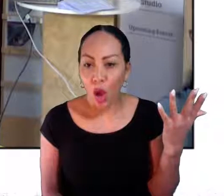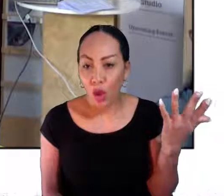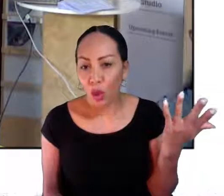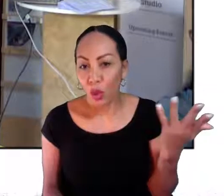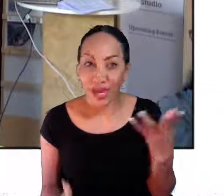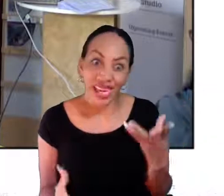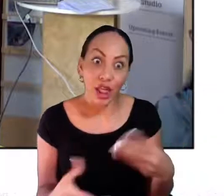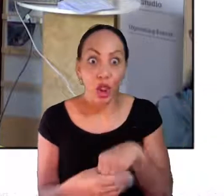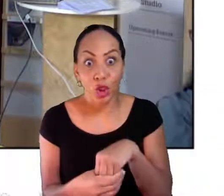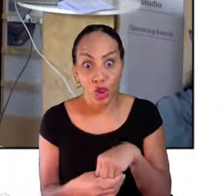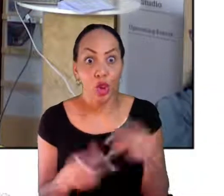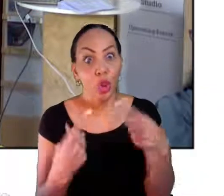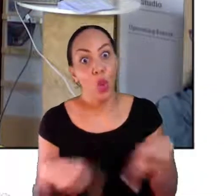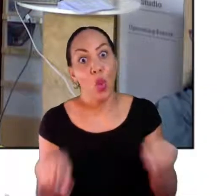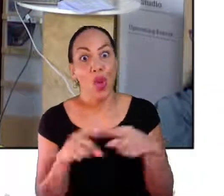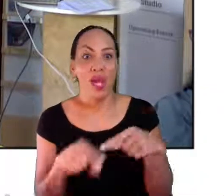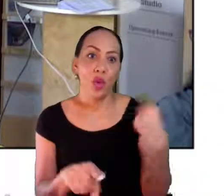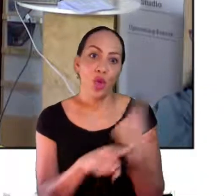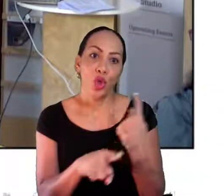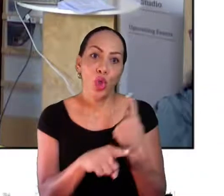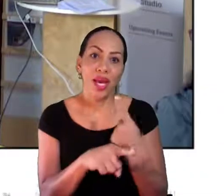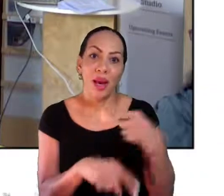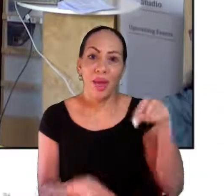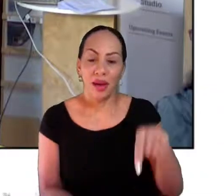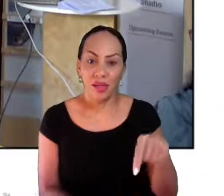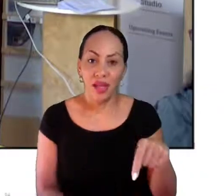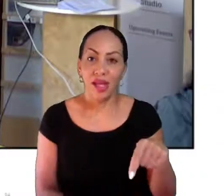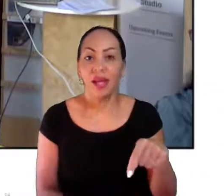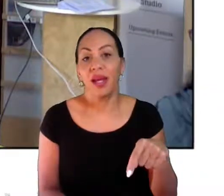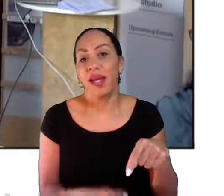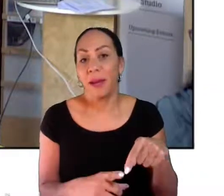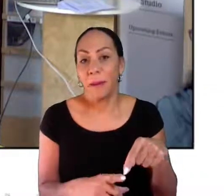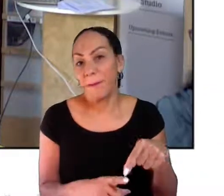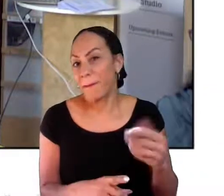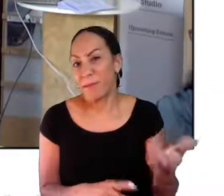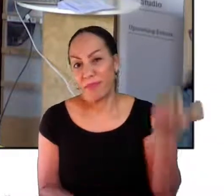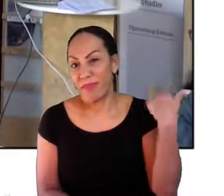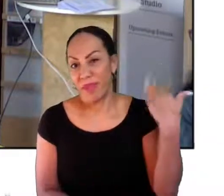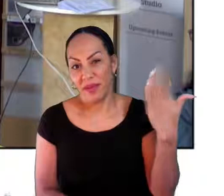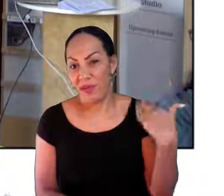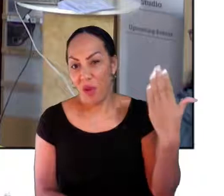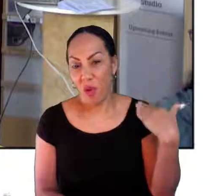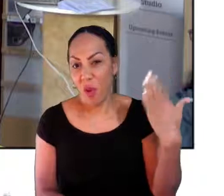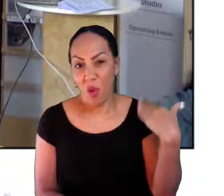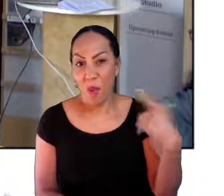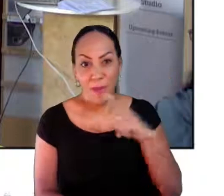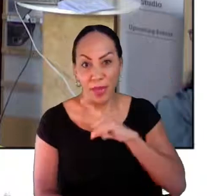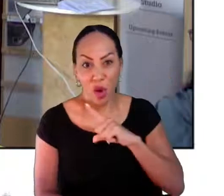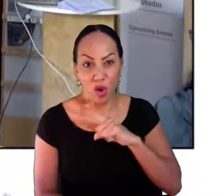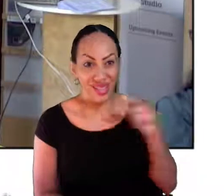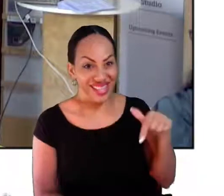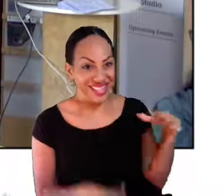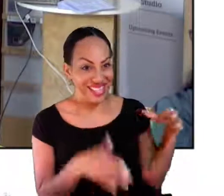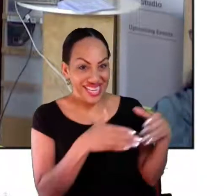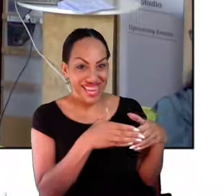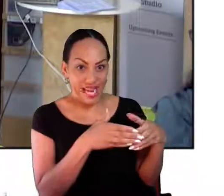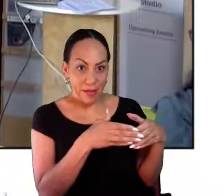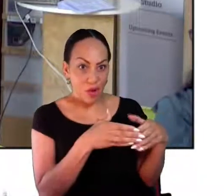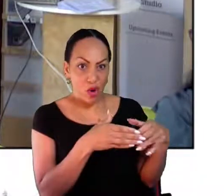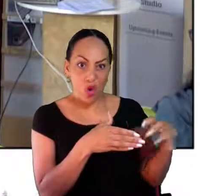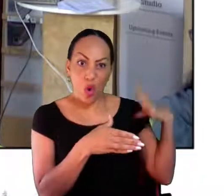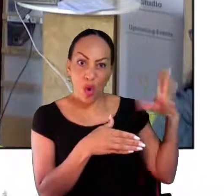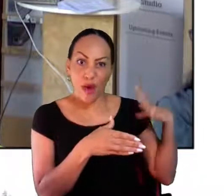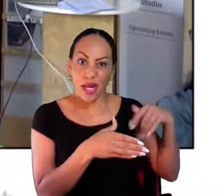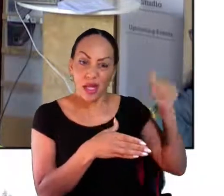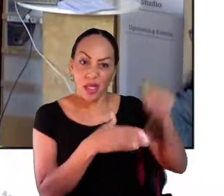were at a spot because of some of the groundwork laid by the team and by the wider partnership to really engage with that conversation really head on. So it was a really exciting